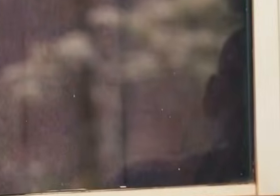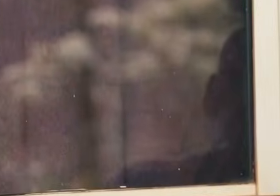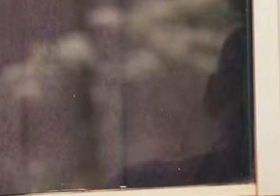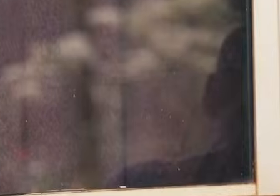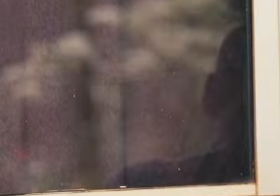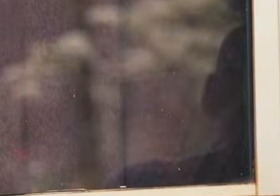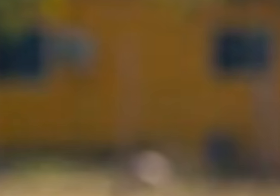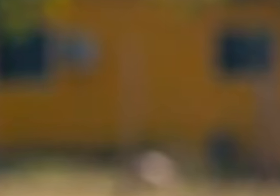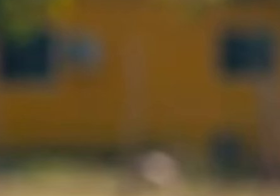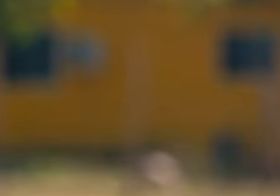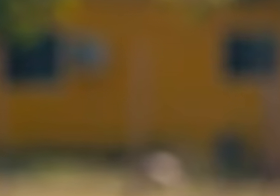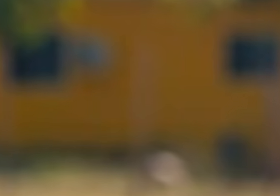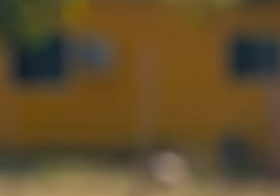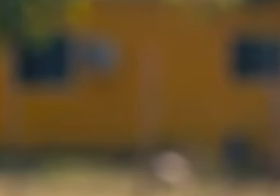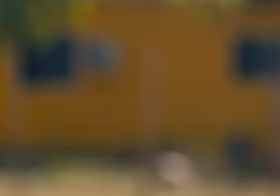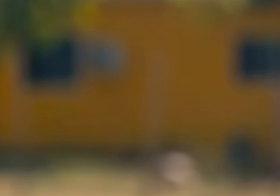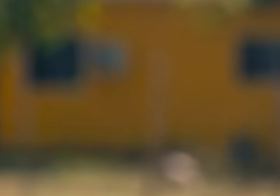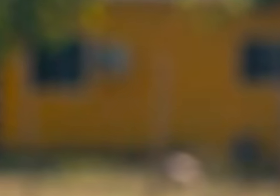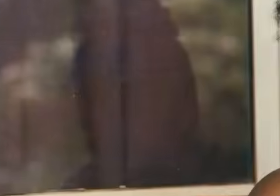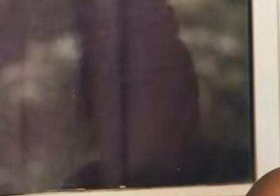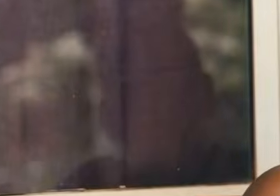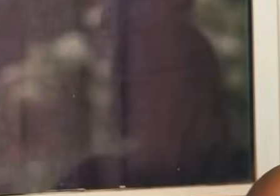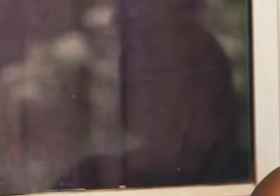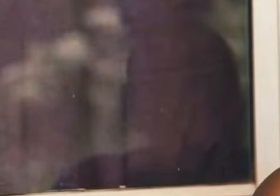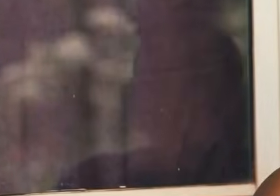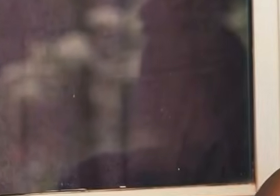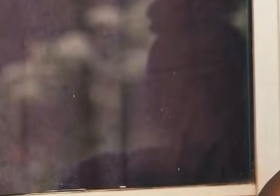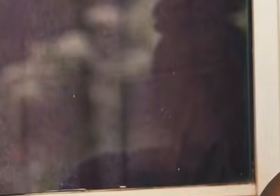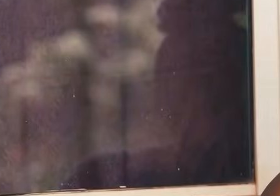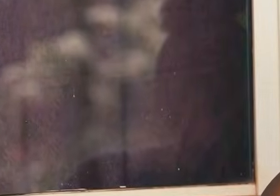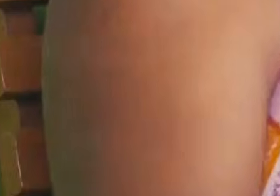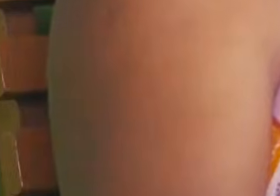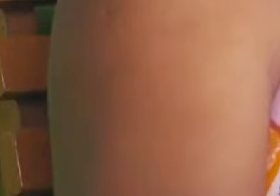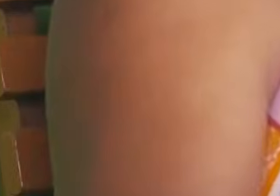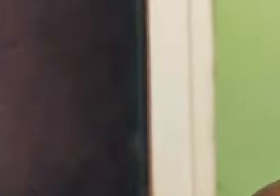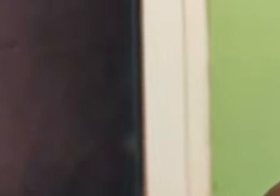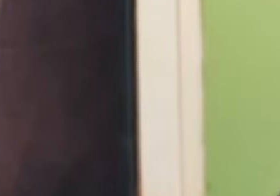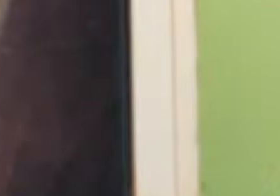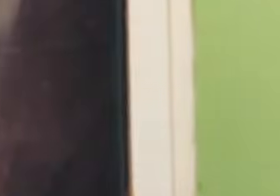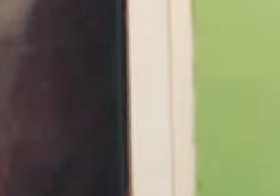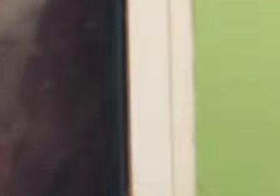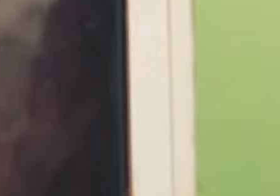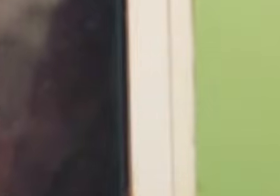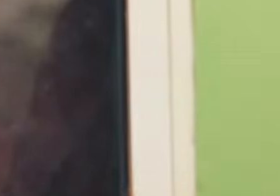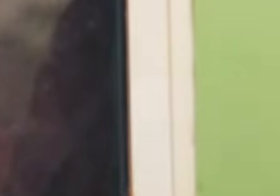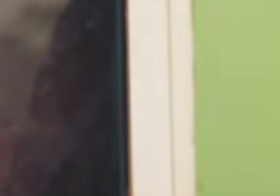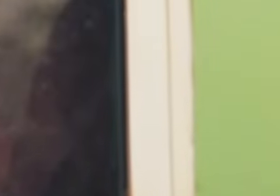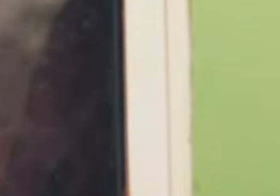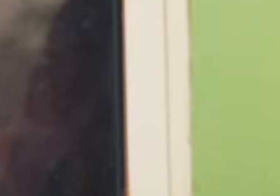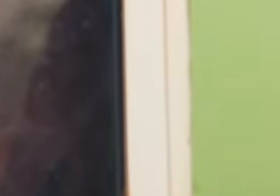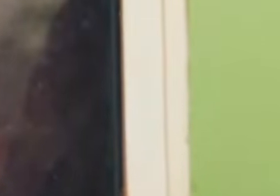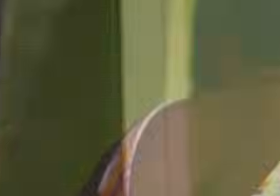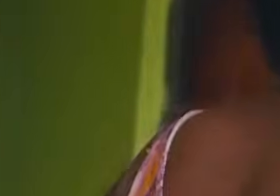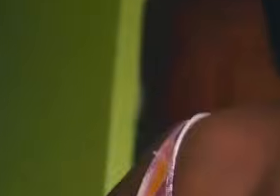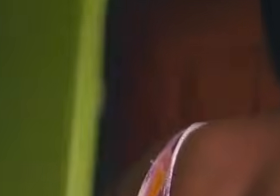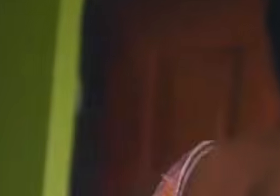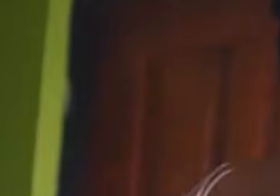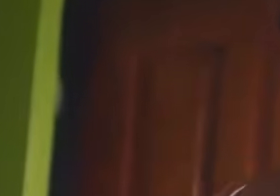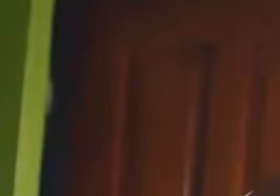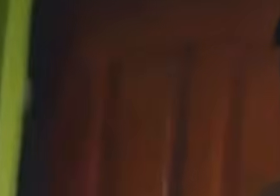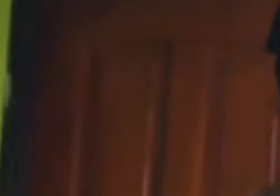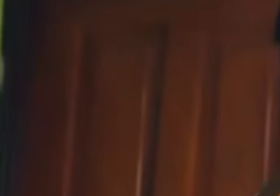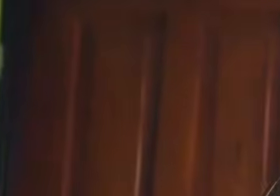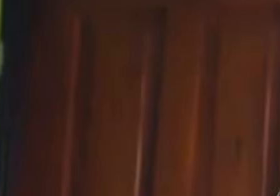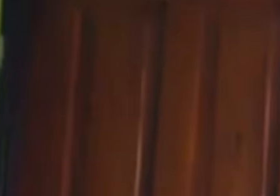wonder who that somebody be. No, sir. Let me look for my glasses. Oh, that somebody look like rice up. It's Latte